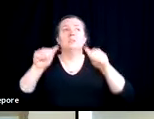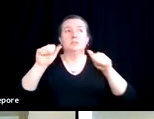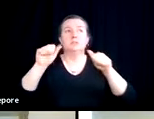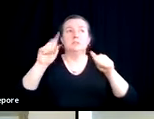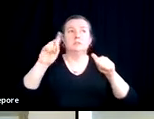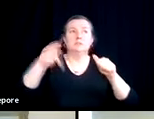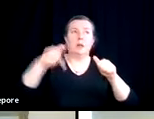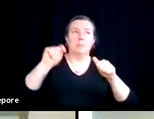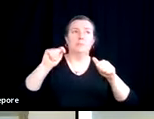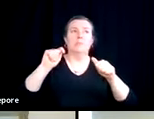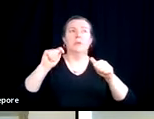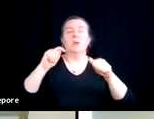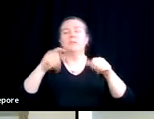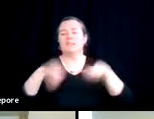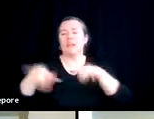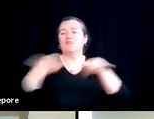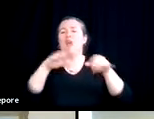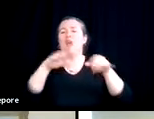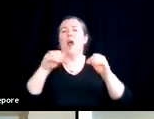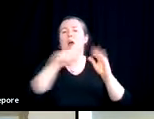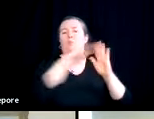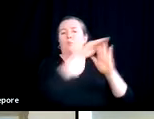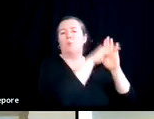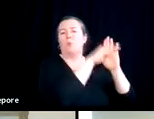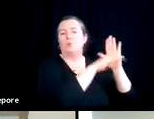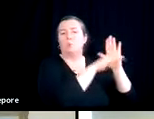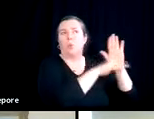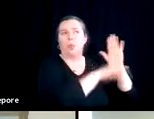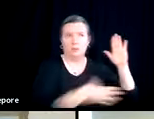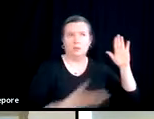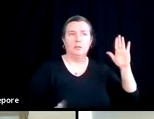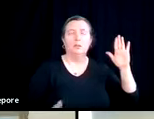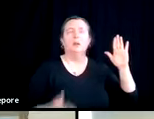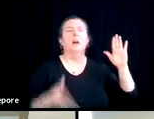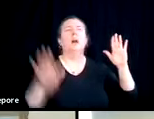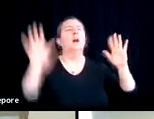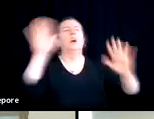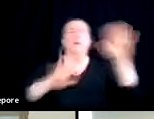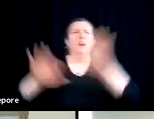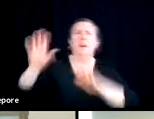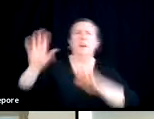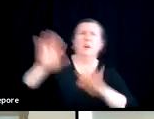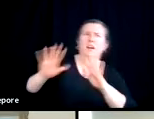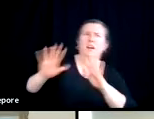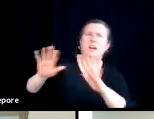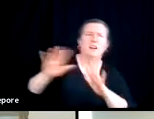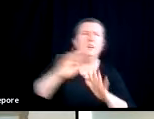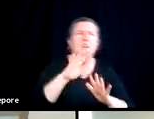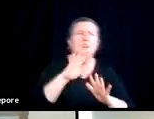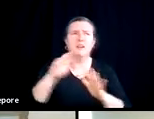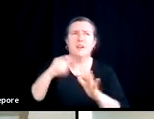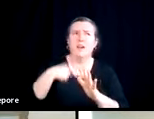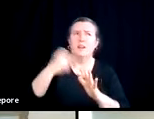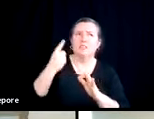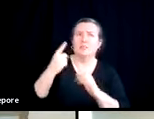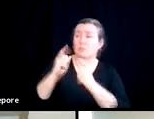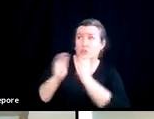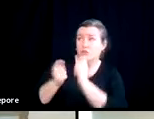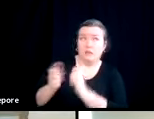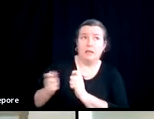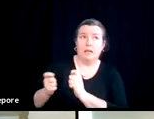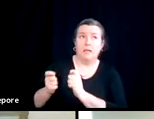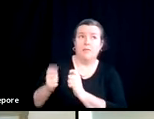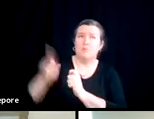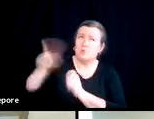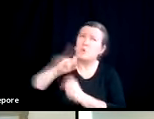exposure analyses to the health department. So I'm just wondering, how does that align with your stated commitment to transparency? Doesn't the